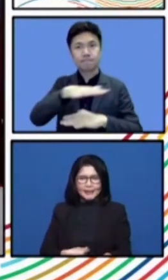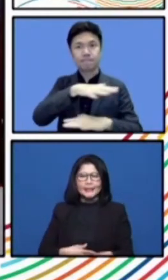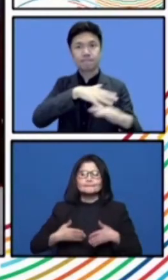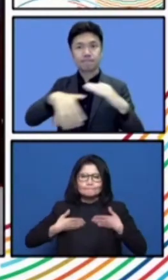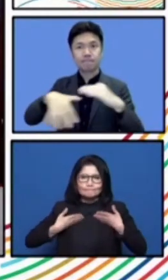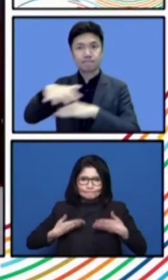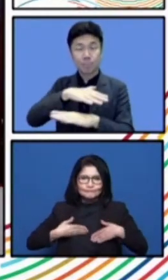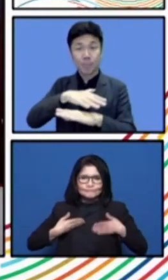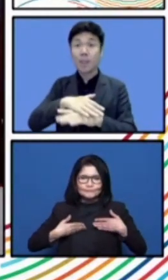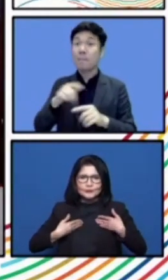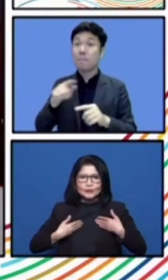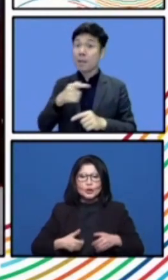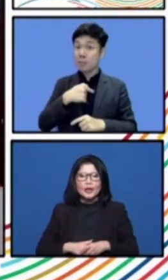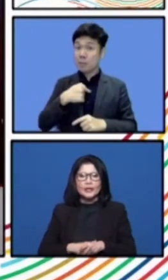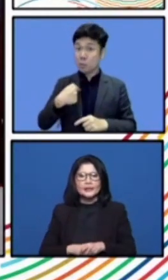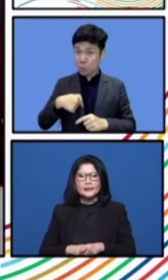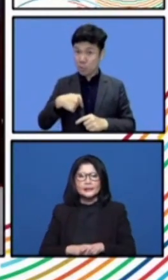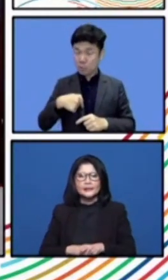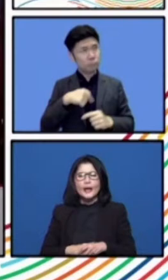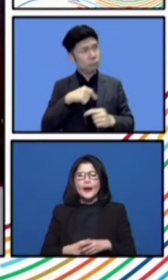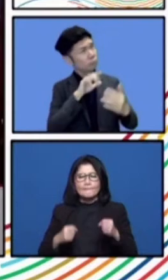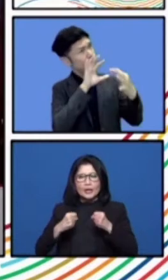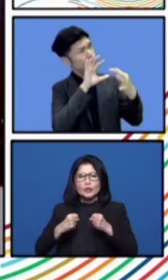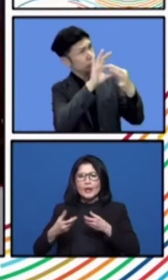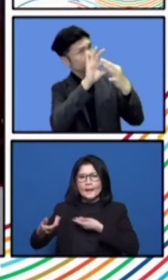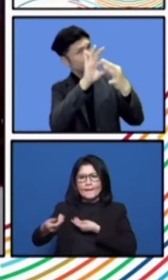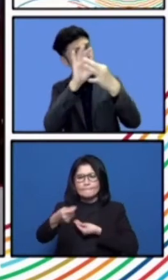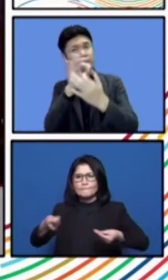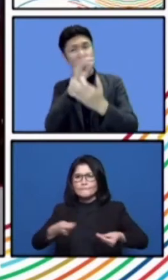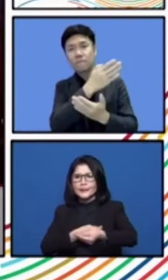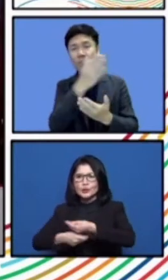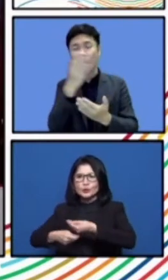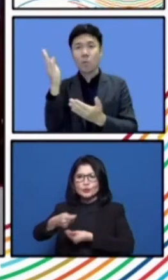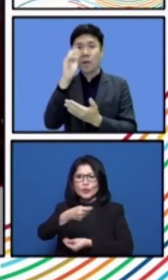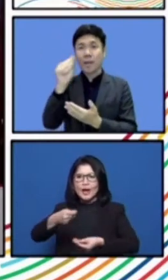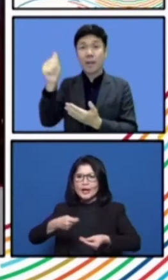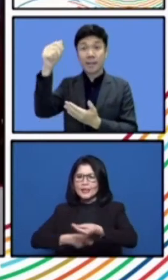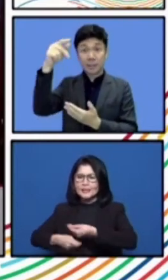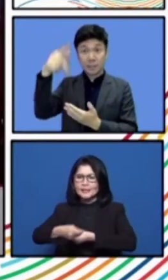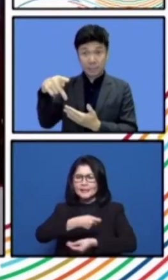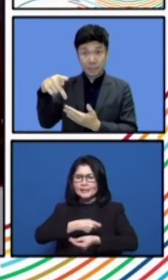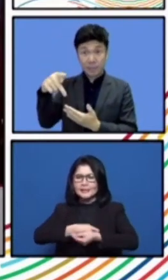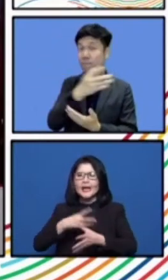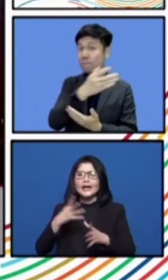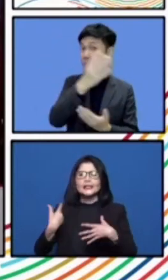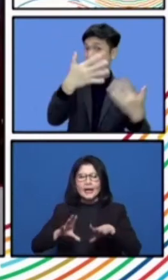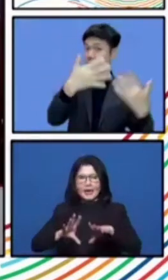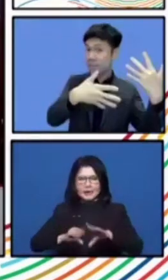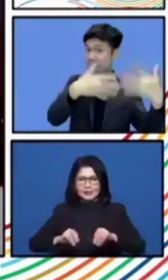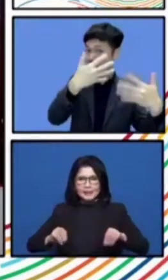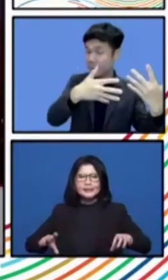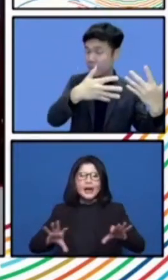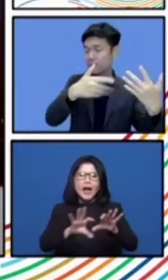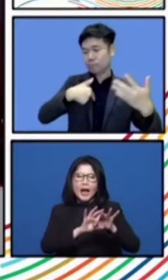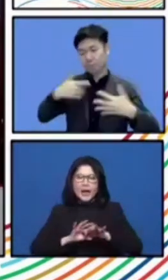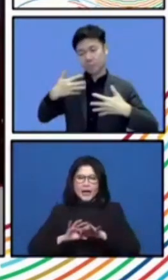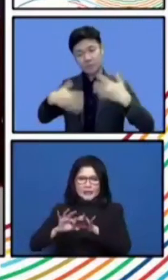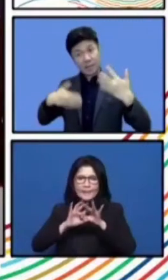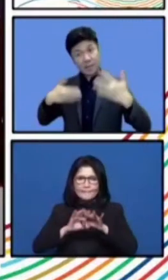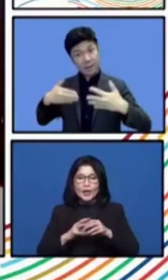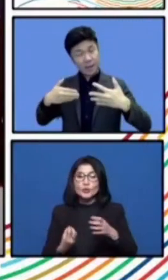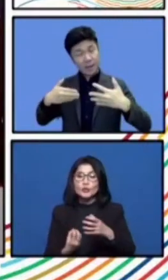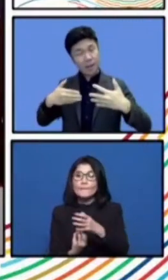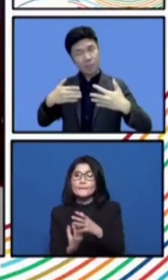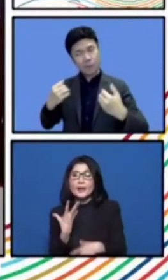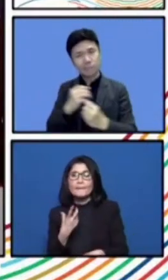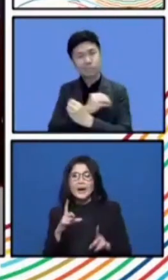Asian and Pacific countries in the field of database construction so as to enhance our capacity